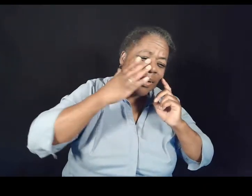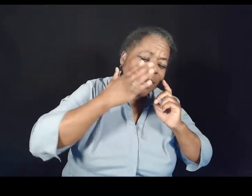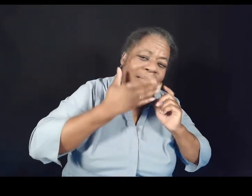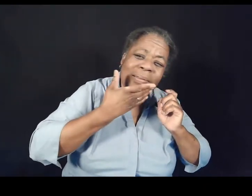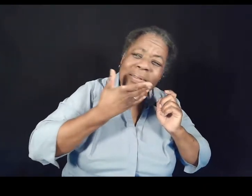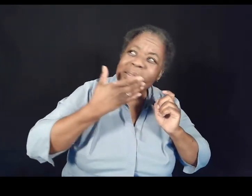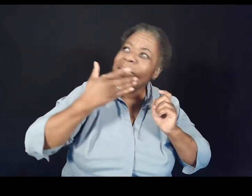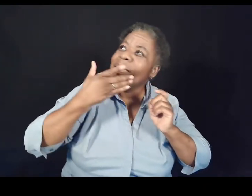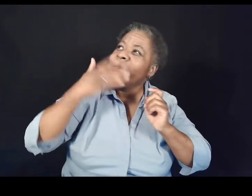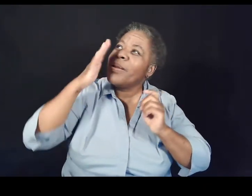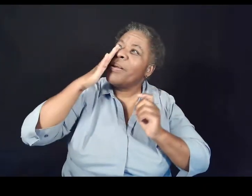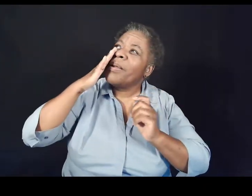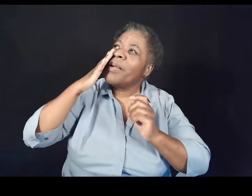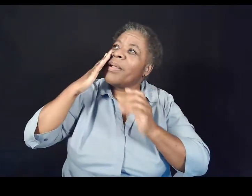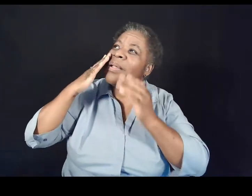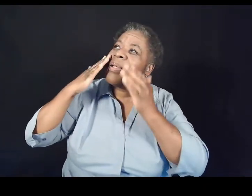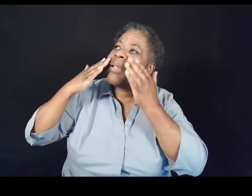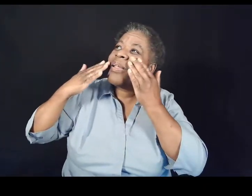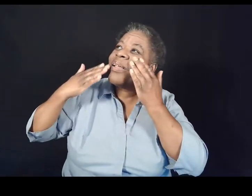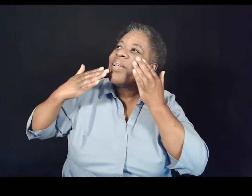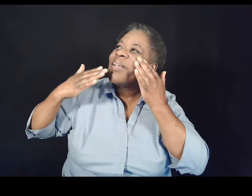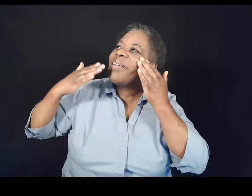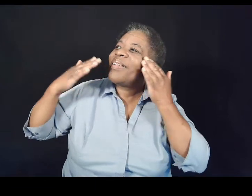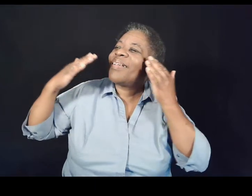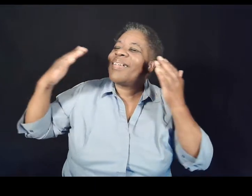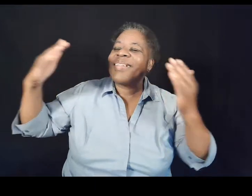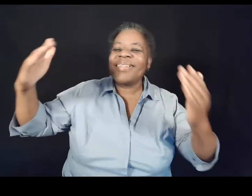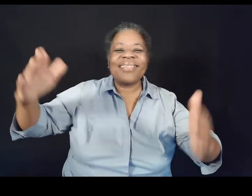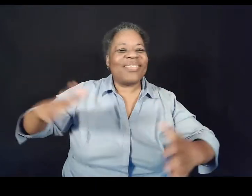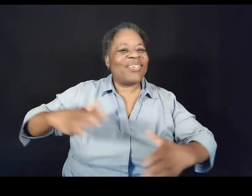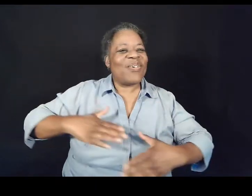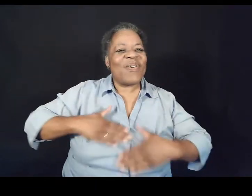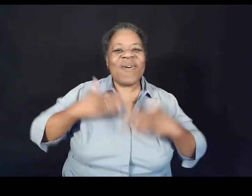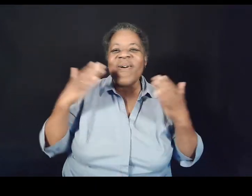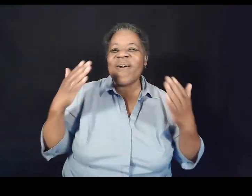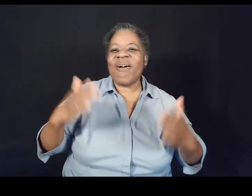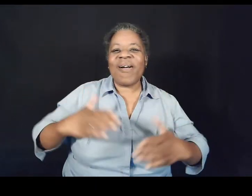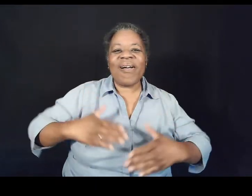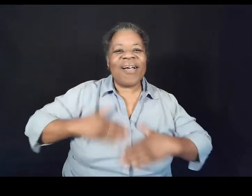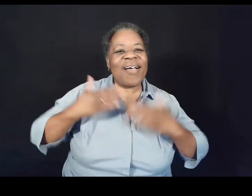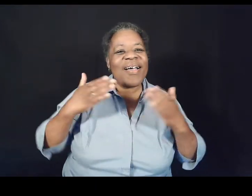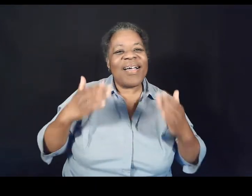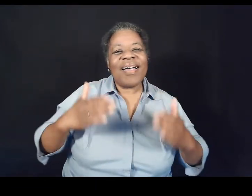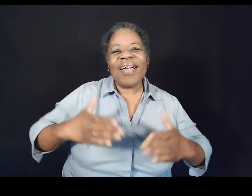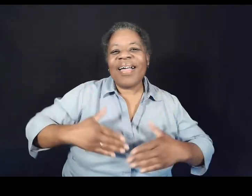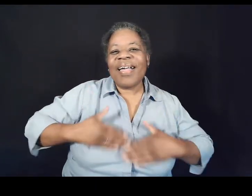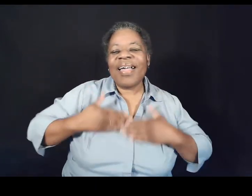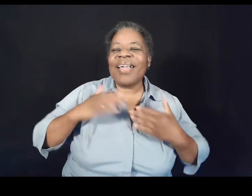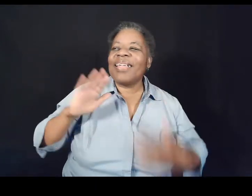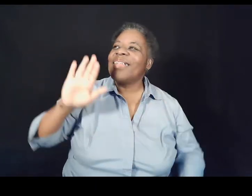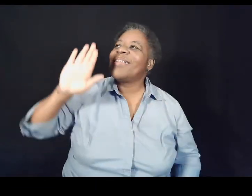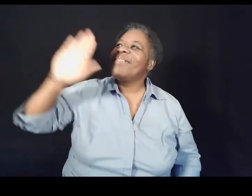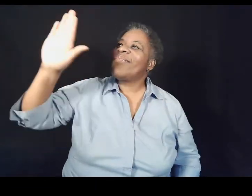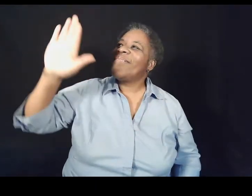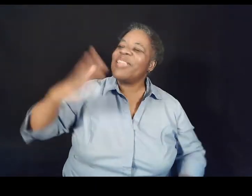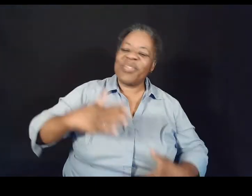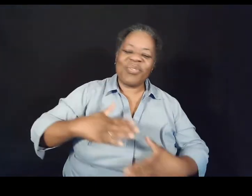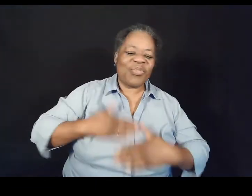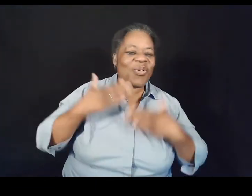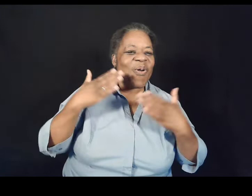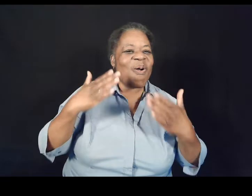Joy, this is the joy of the Lord. The joy, the